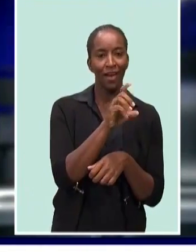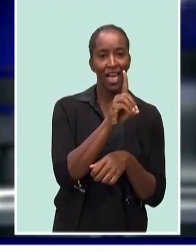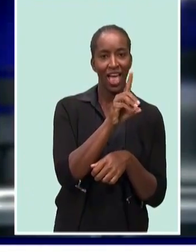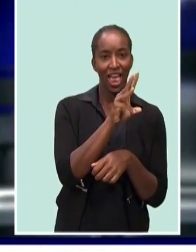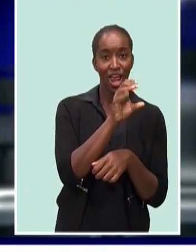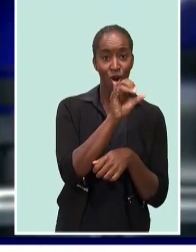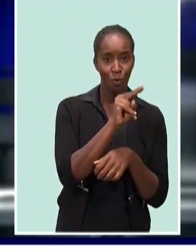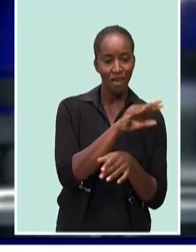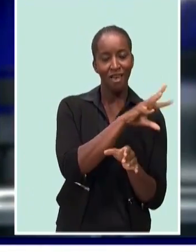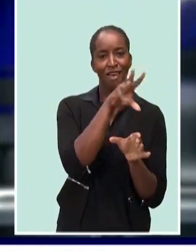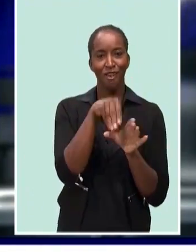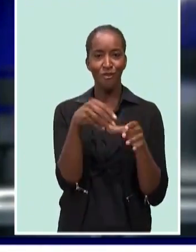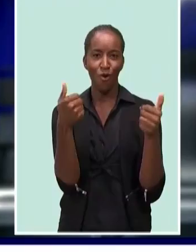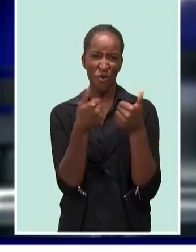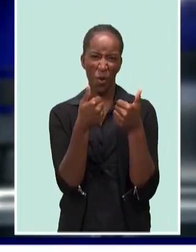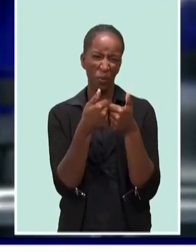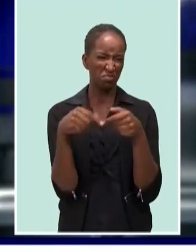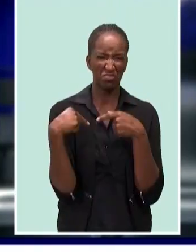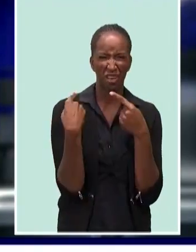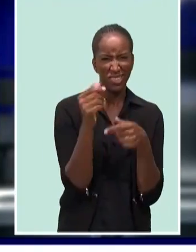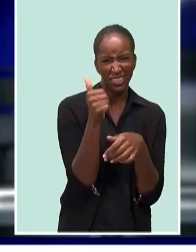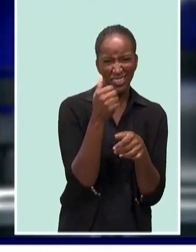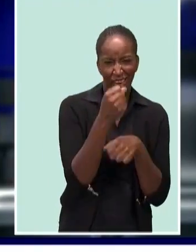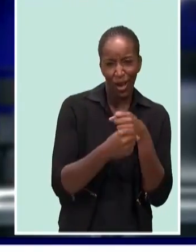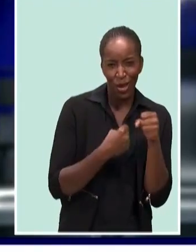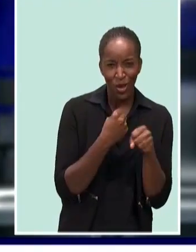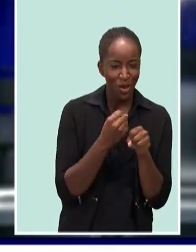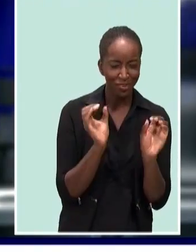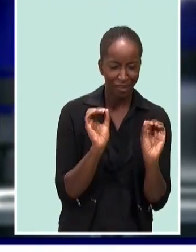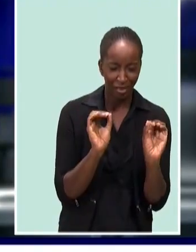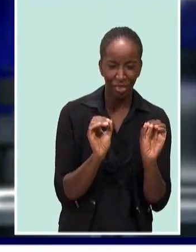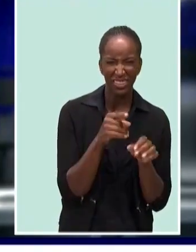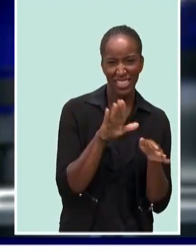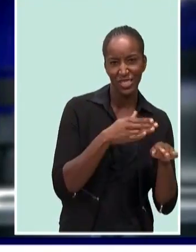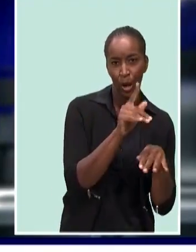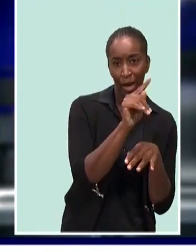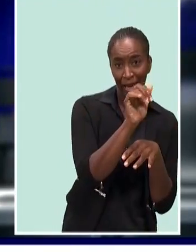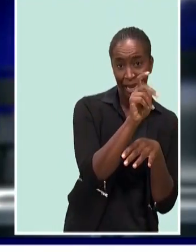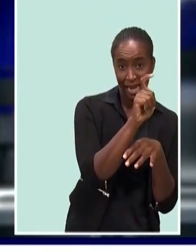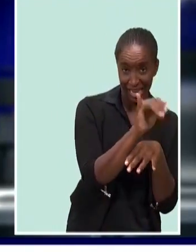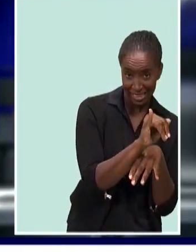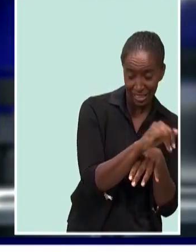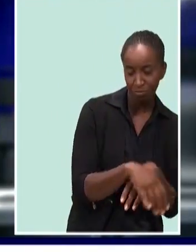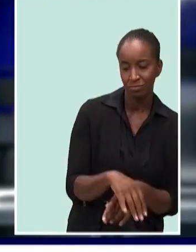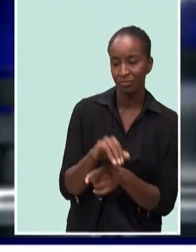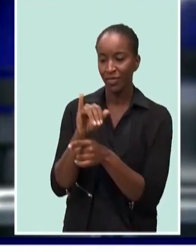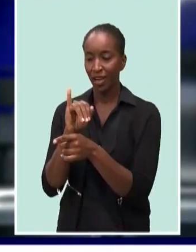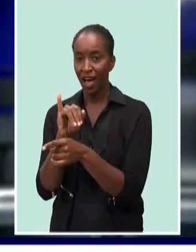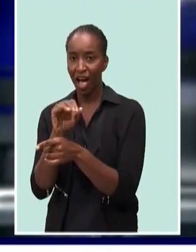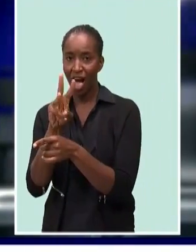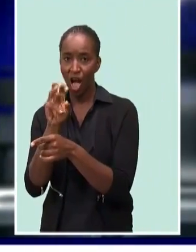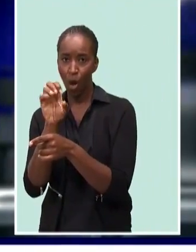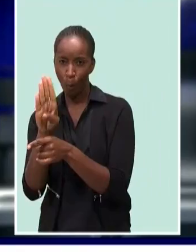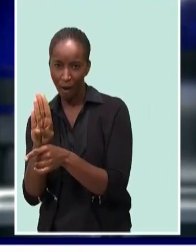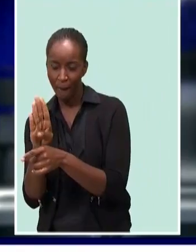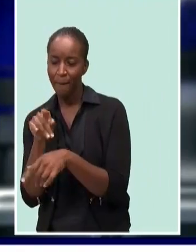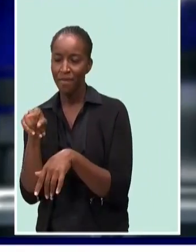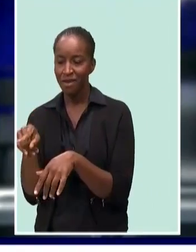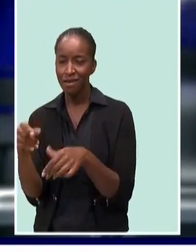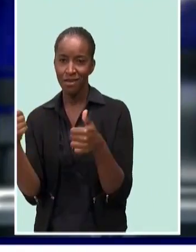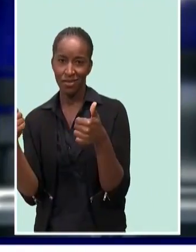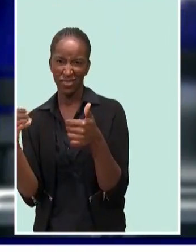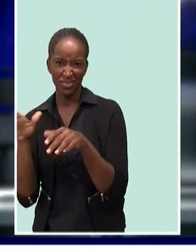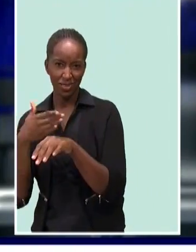after more than a decade, and he had that taxi song. And iWeb, who was the eventual winner, had Salesman or the Vote-Selling Song.